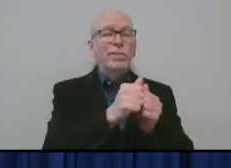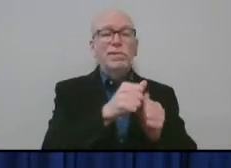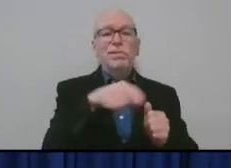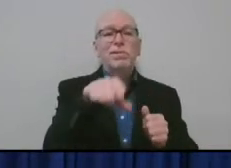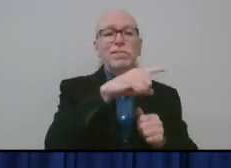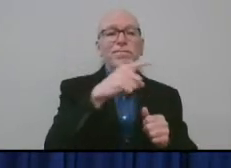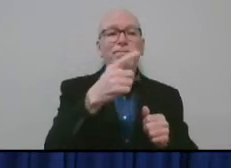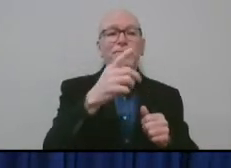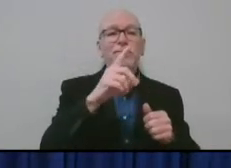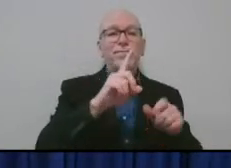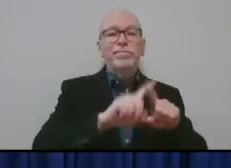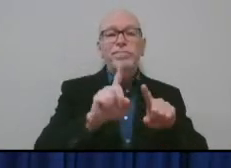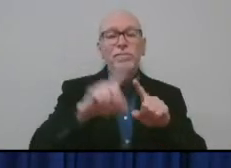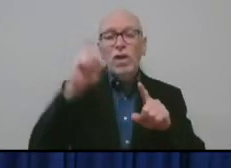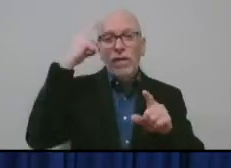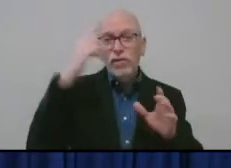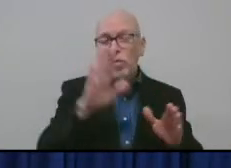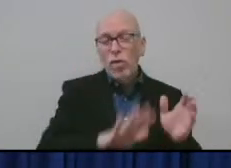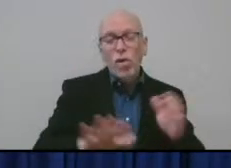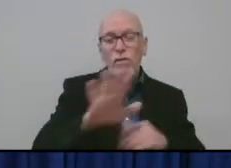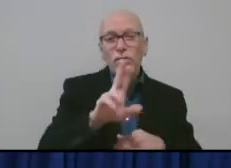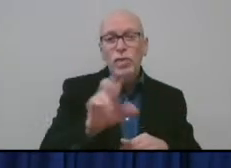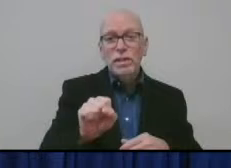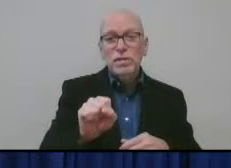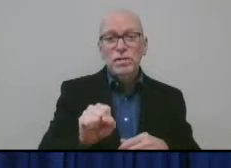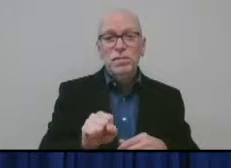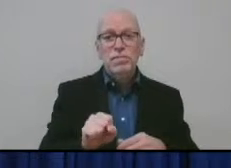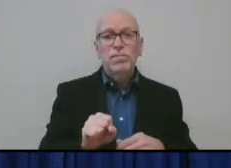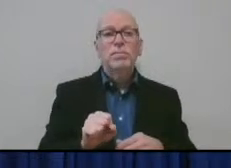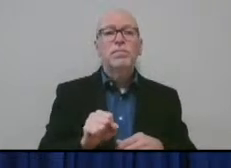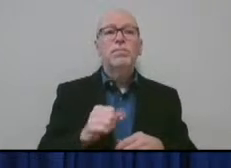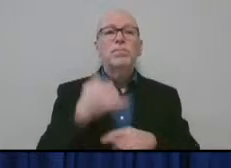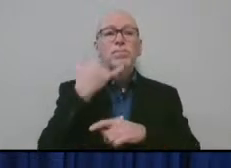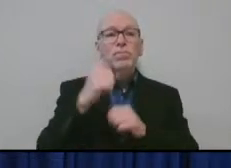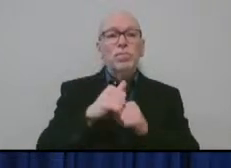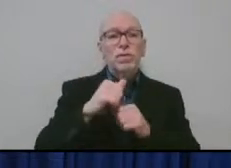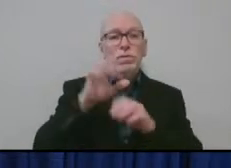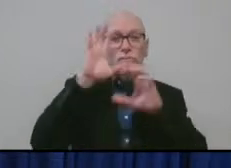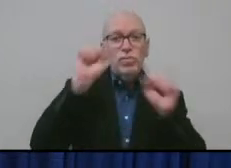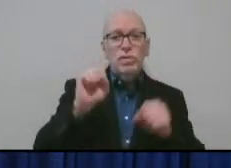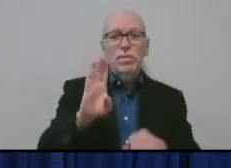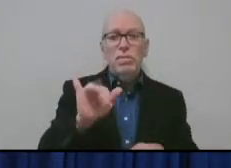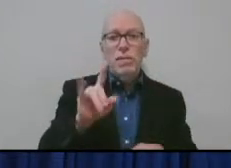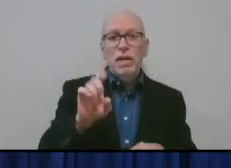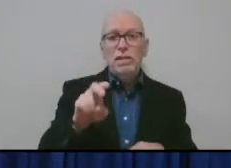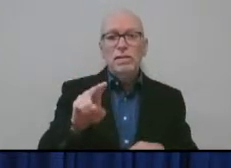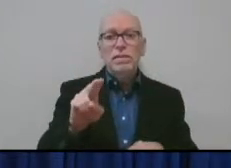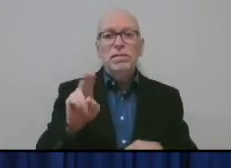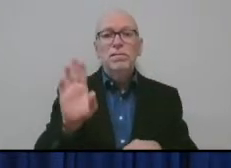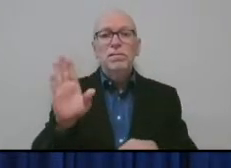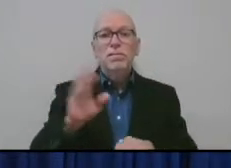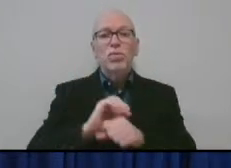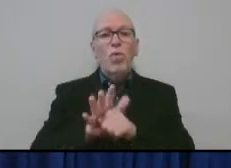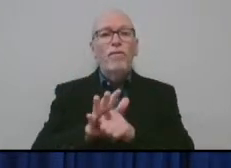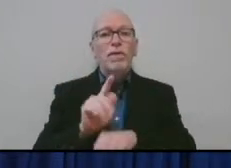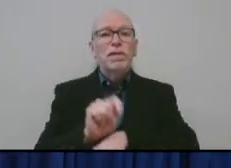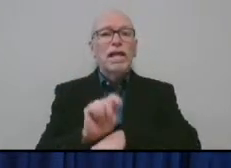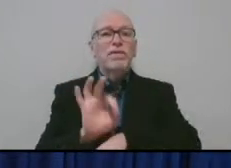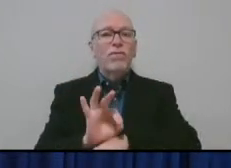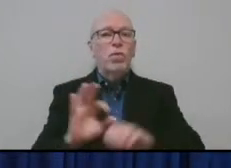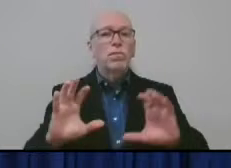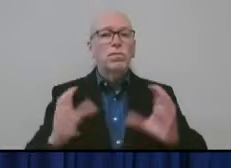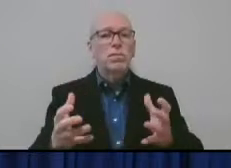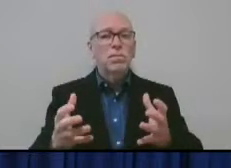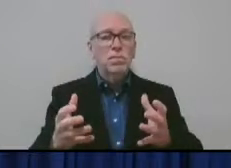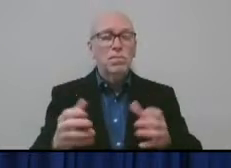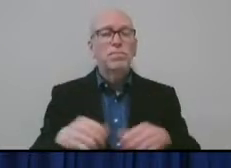all the governors around the country, been on calls with President Biden's White House COVID task force. By